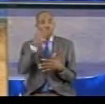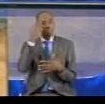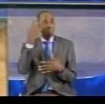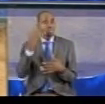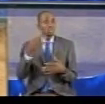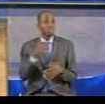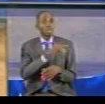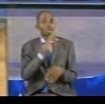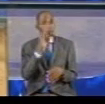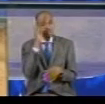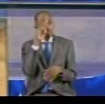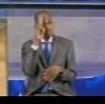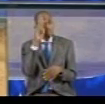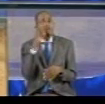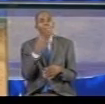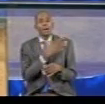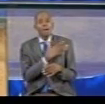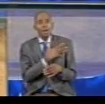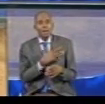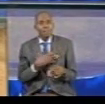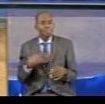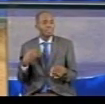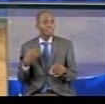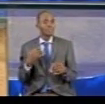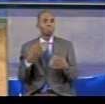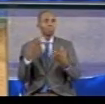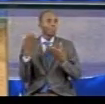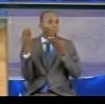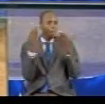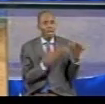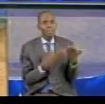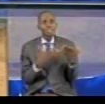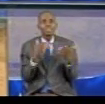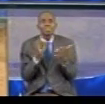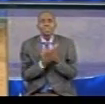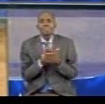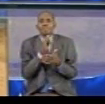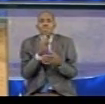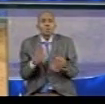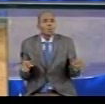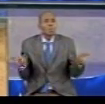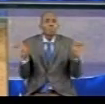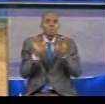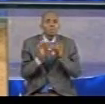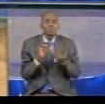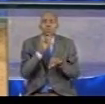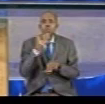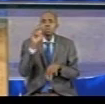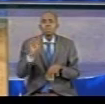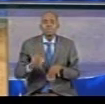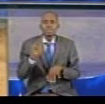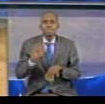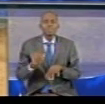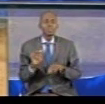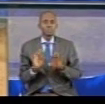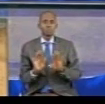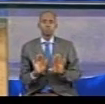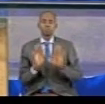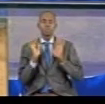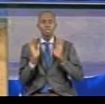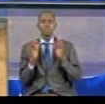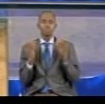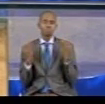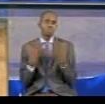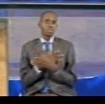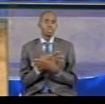was causeless panic, unnecessary fear, unnecessary torment. Verse 3, and Moab